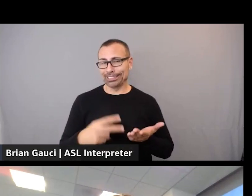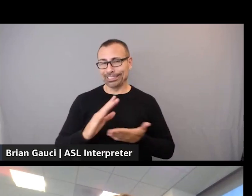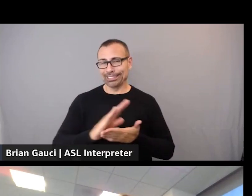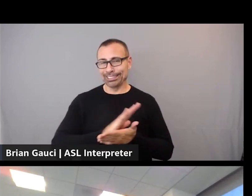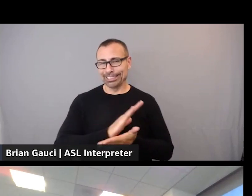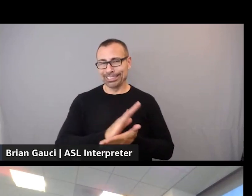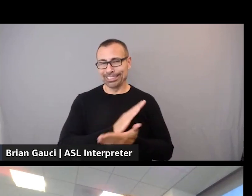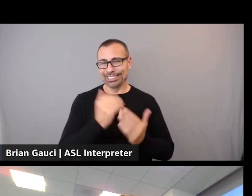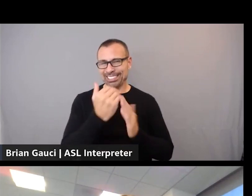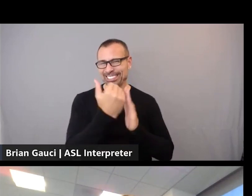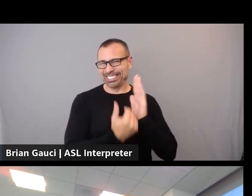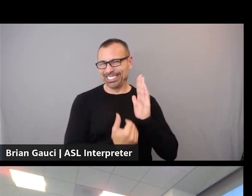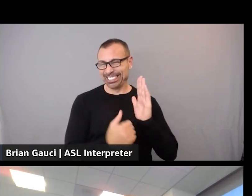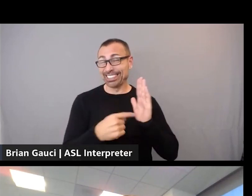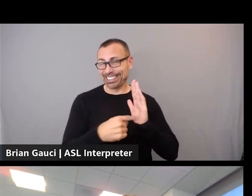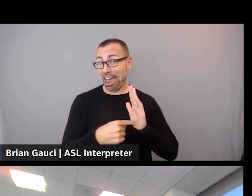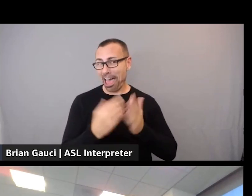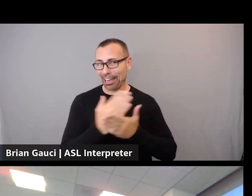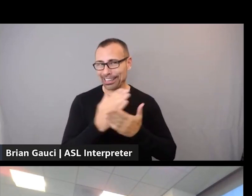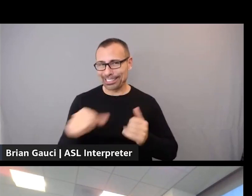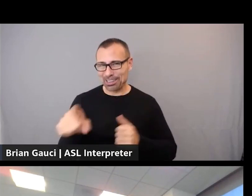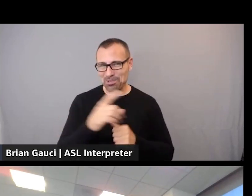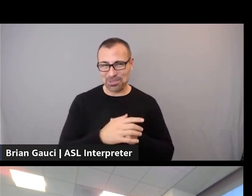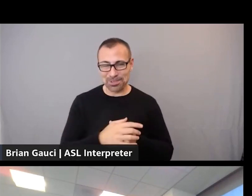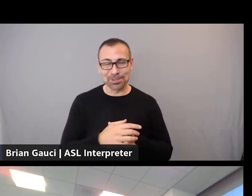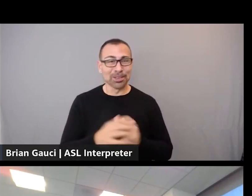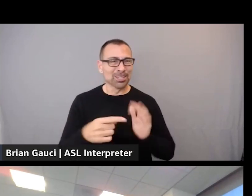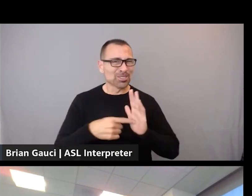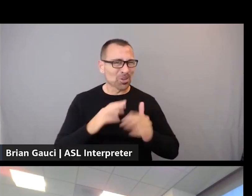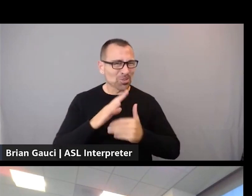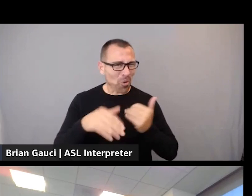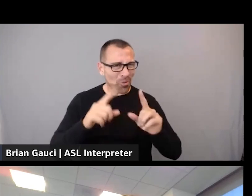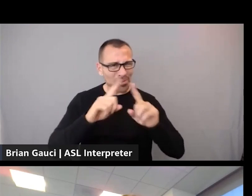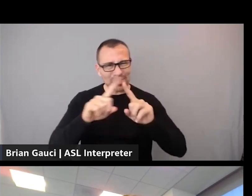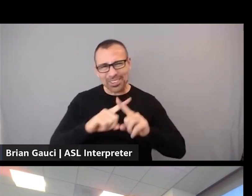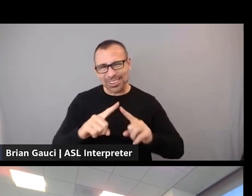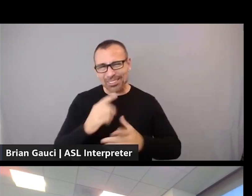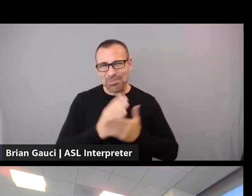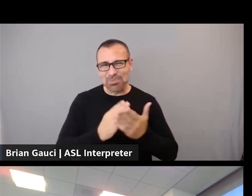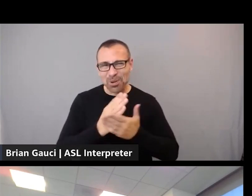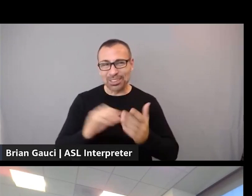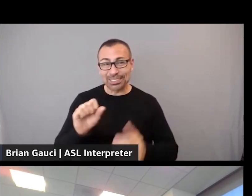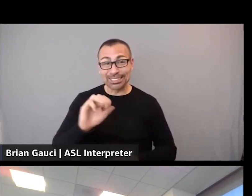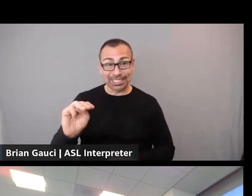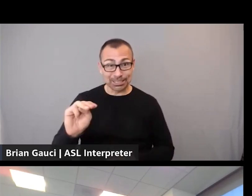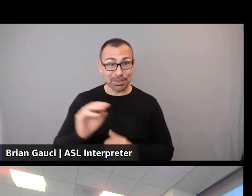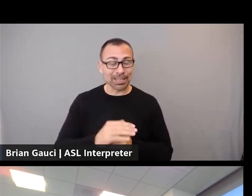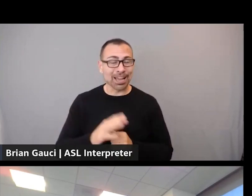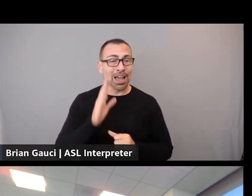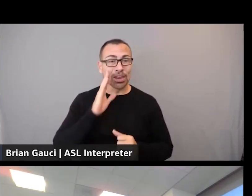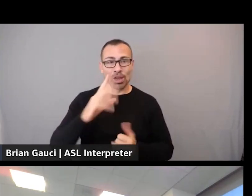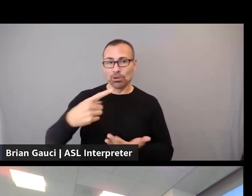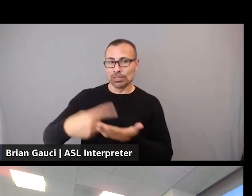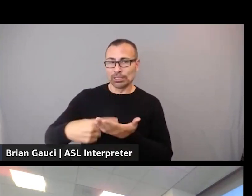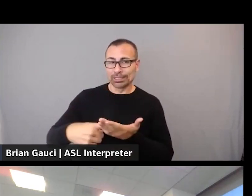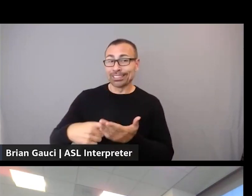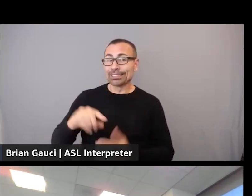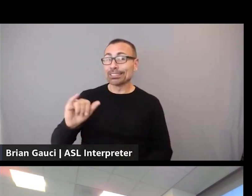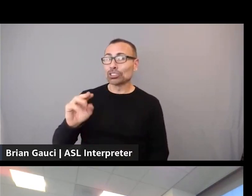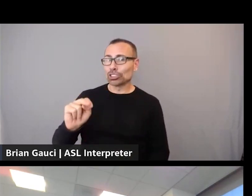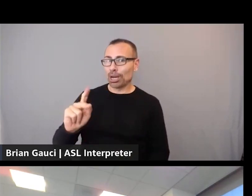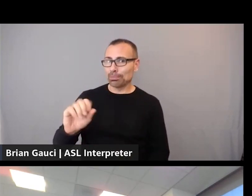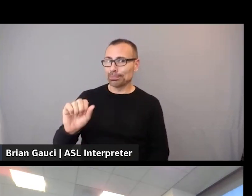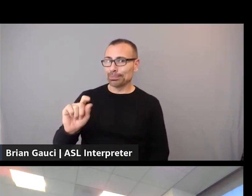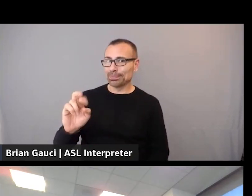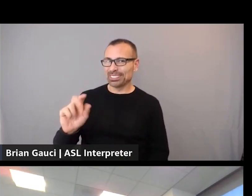that I do get work with customers on, where it shows all the different components of SageMaker. Okay. And I'll talk about Jumpstart because you're right, there's been a lot